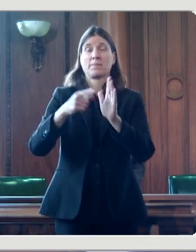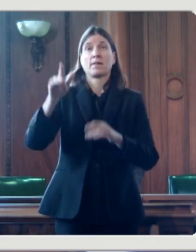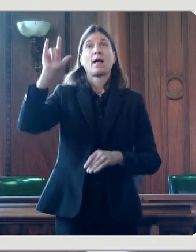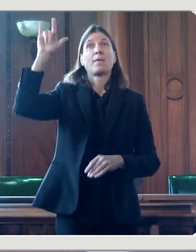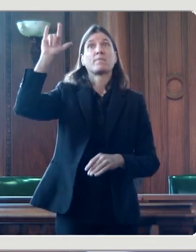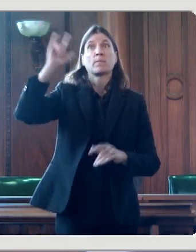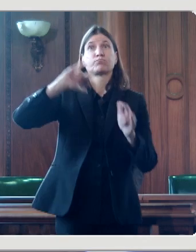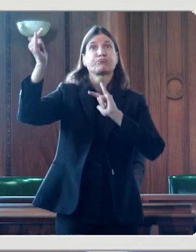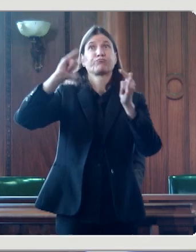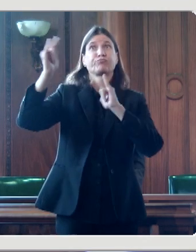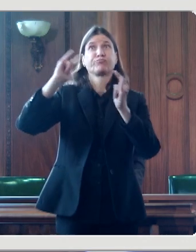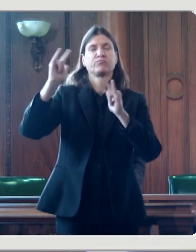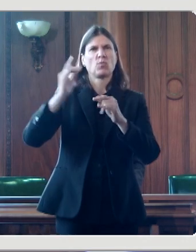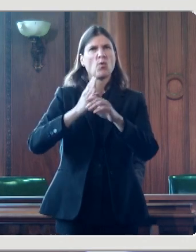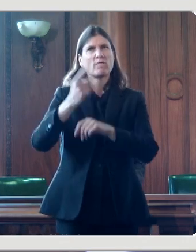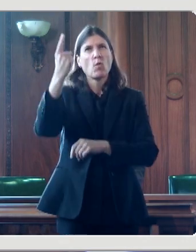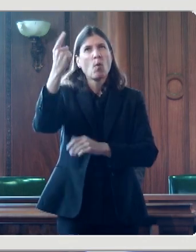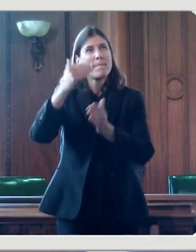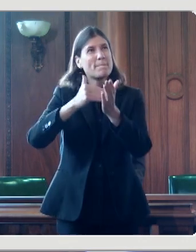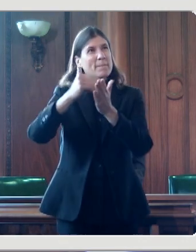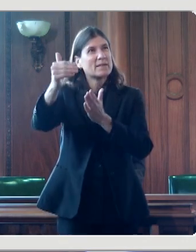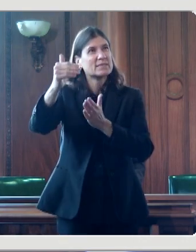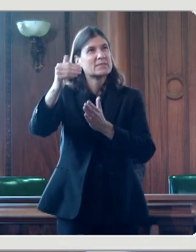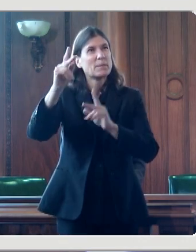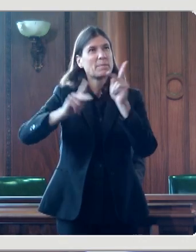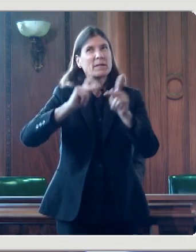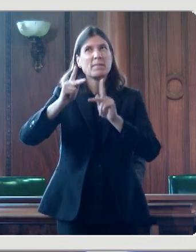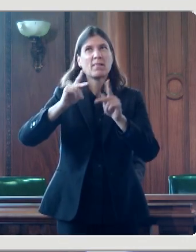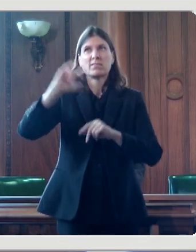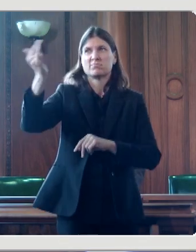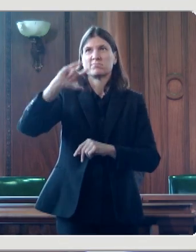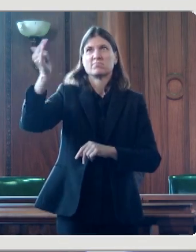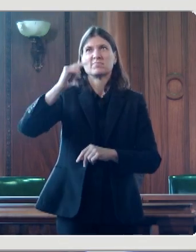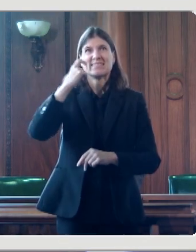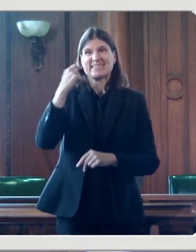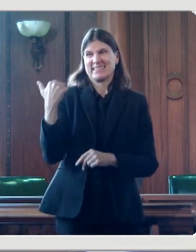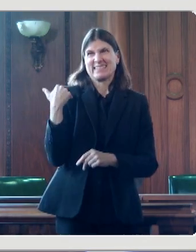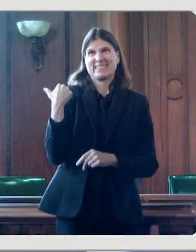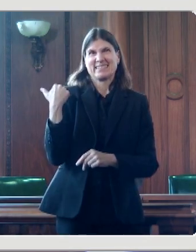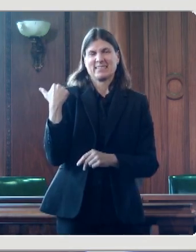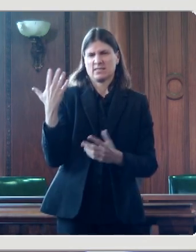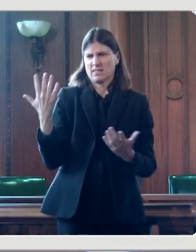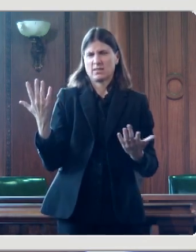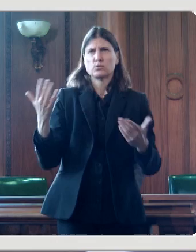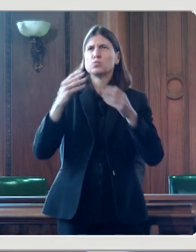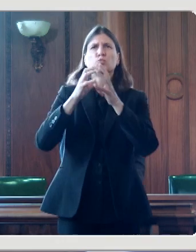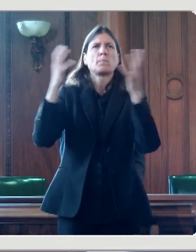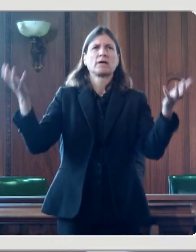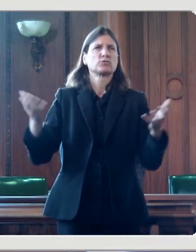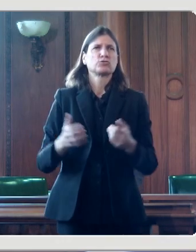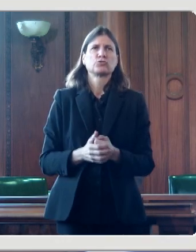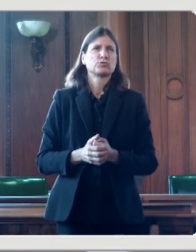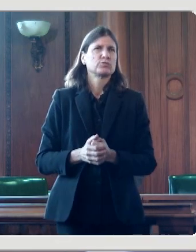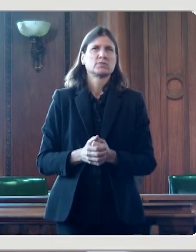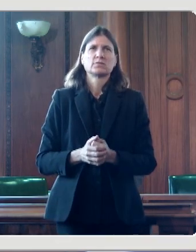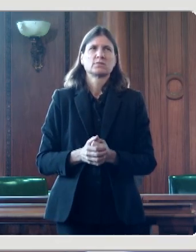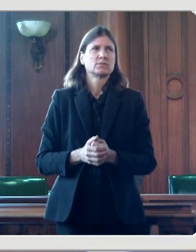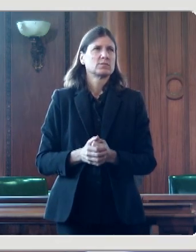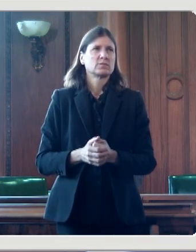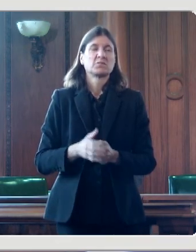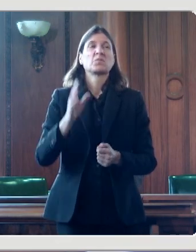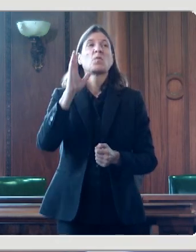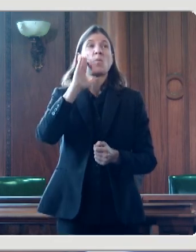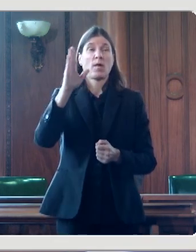holidays will certainly result in clusters of new infections in many, many communities, if not all. And the